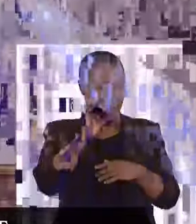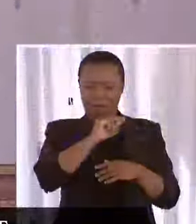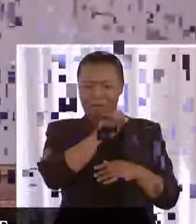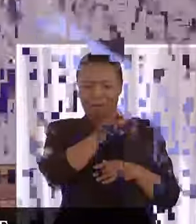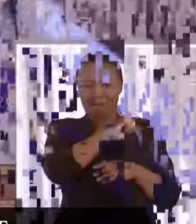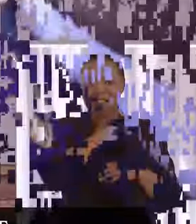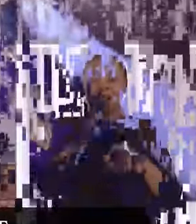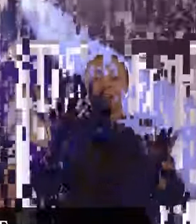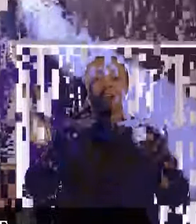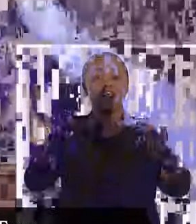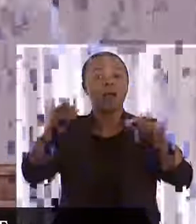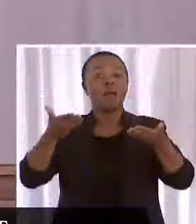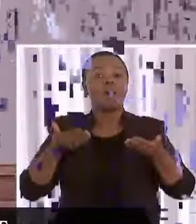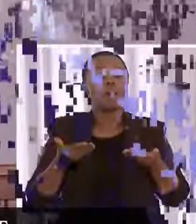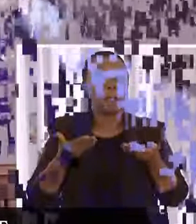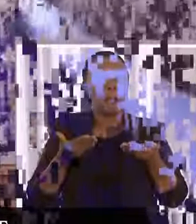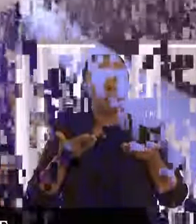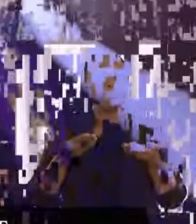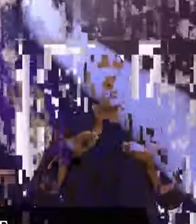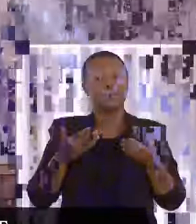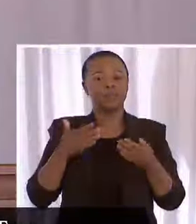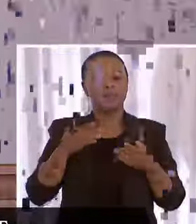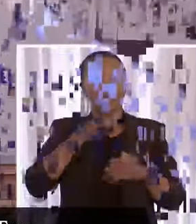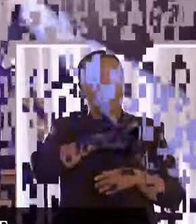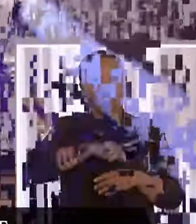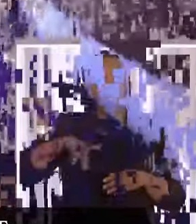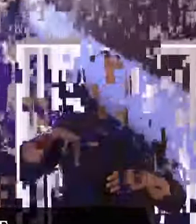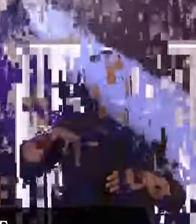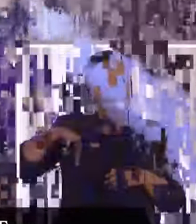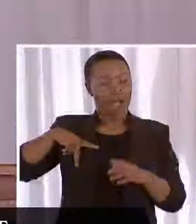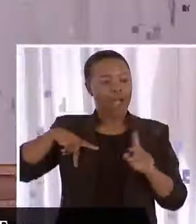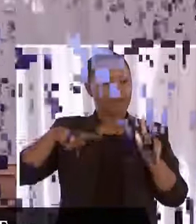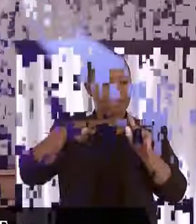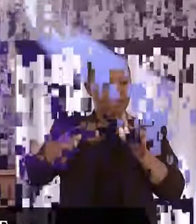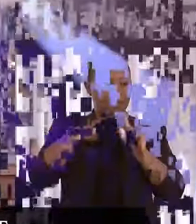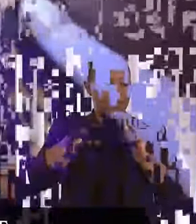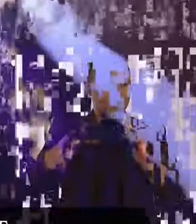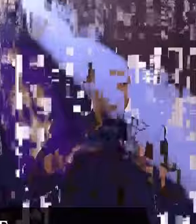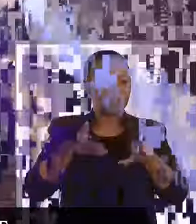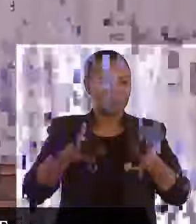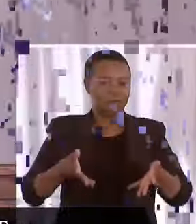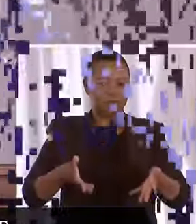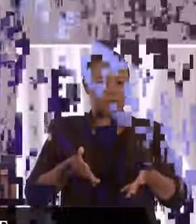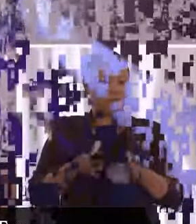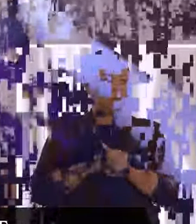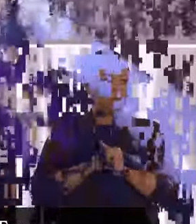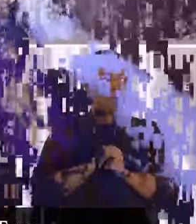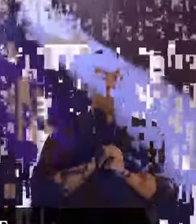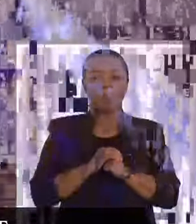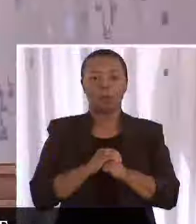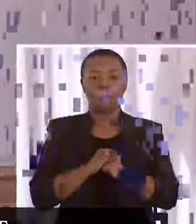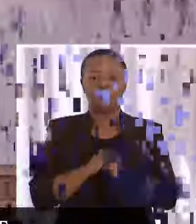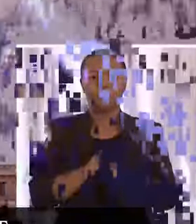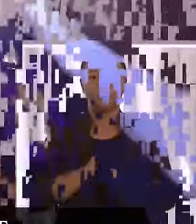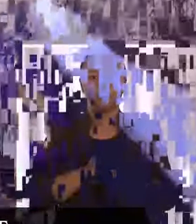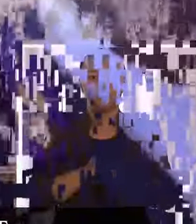Can I welcome the Premier to come and welcome everybody, please?